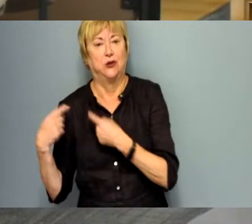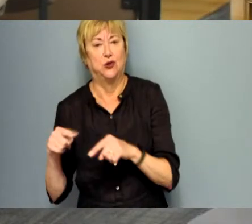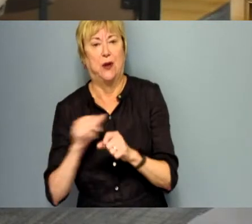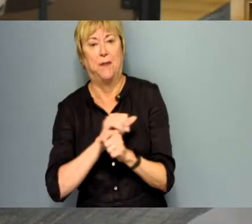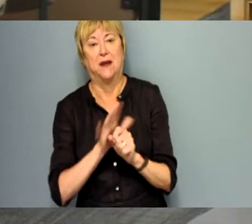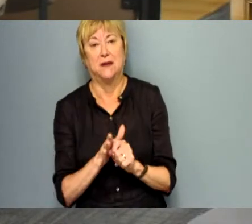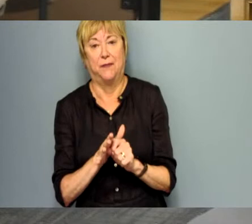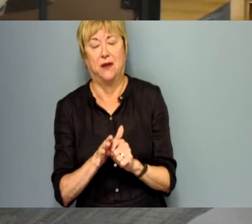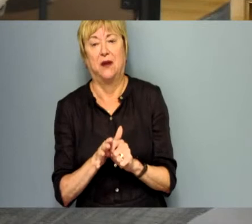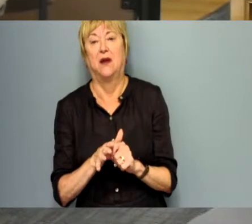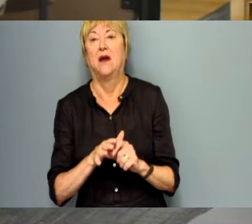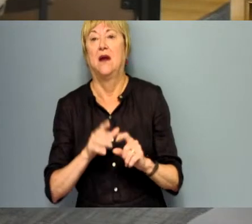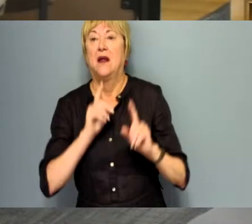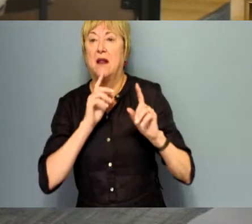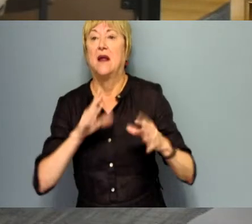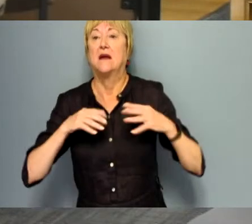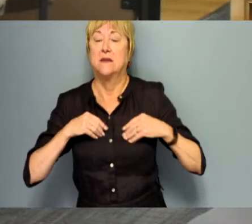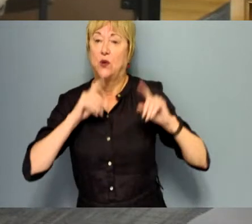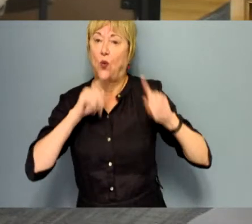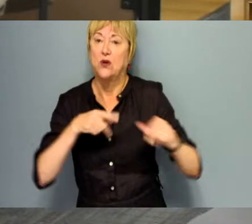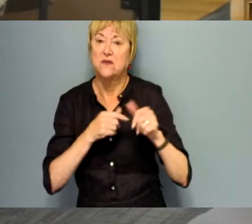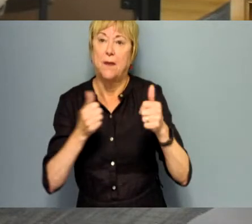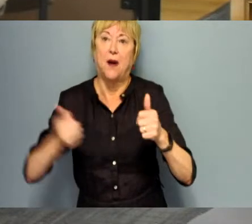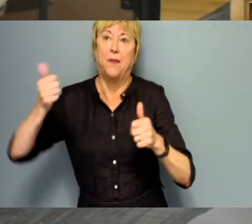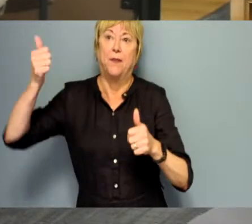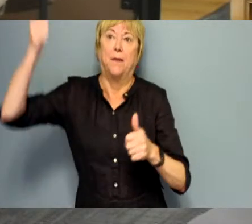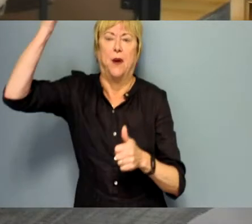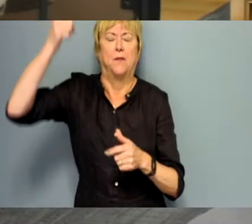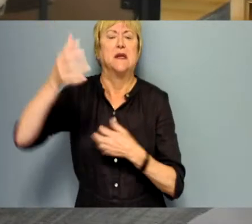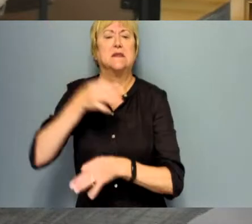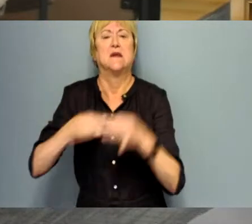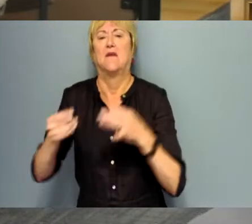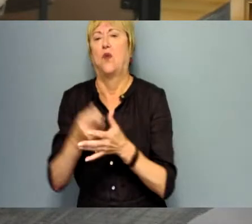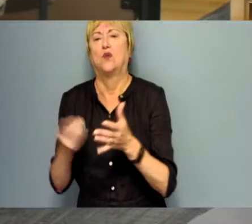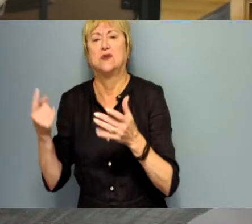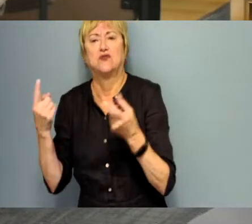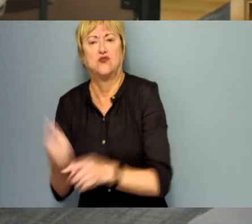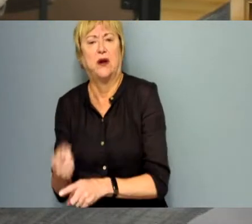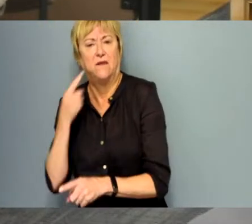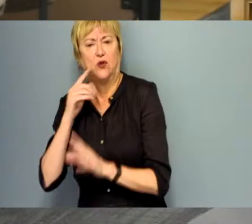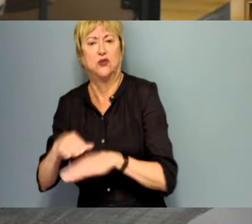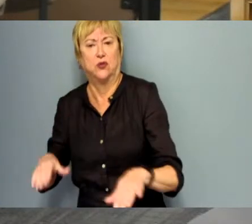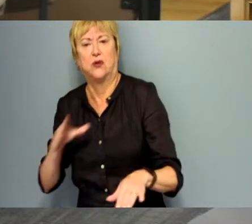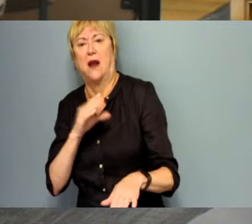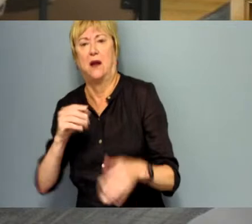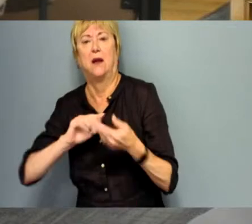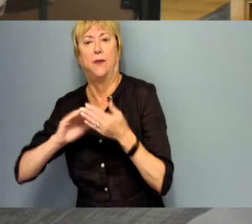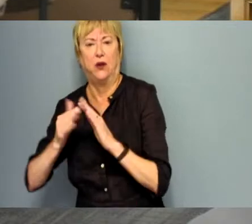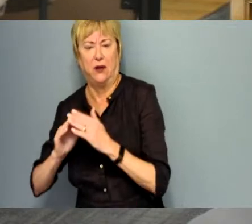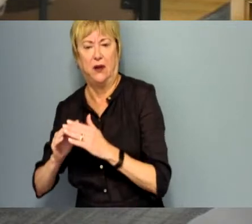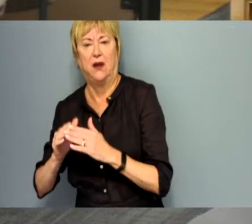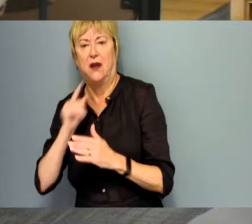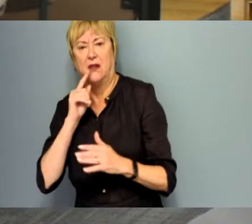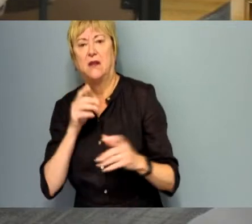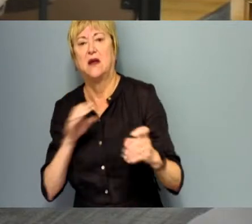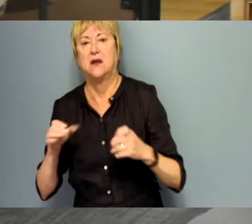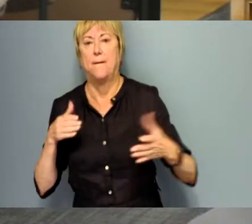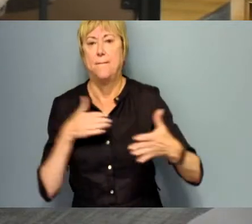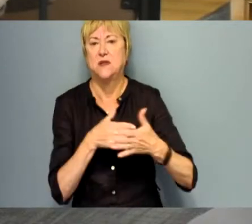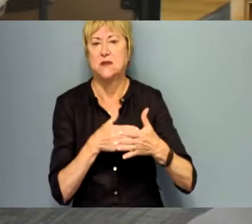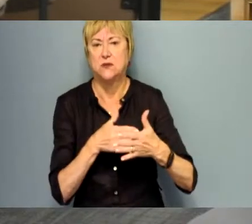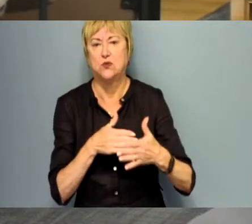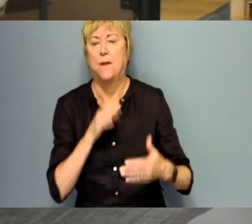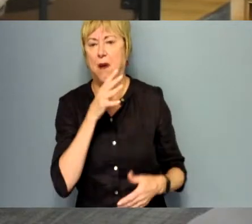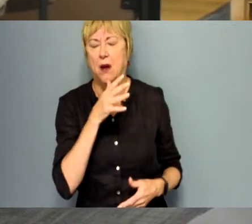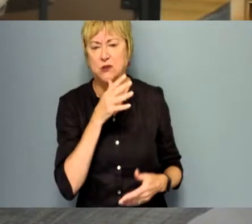took orders from higher ups instead of what was right for the children and the community. Then they practiced more tyranny by suing moms for filing legal